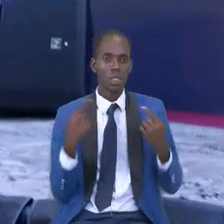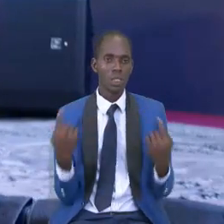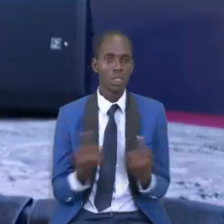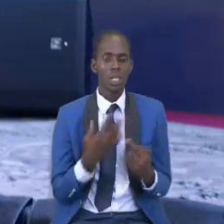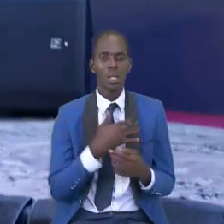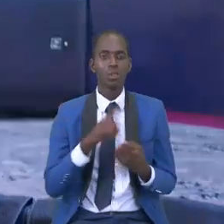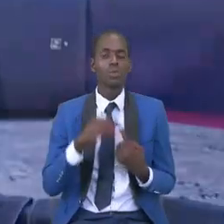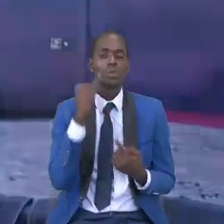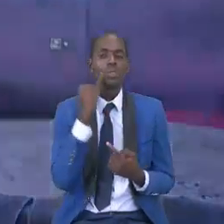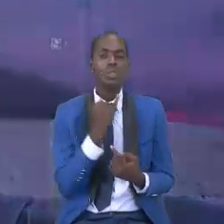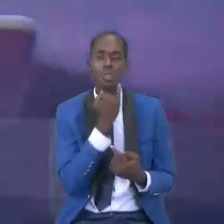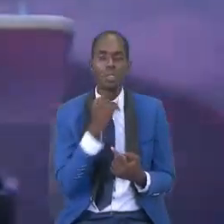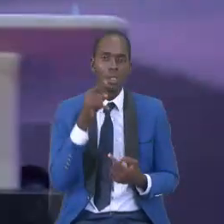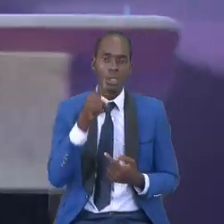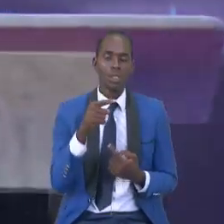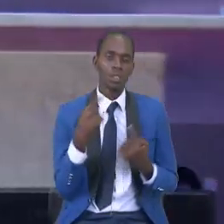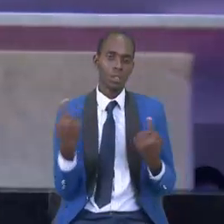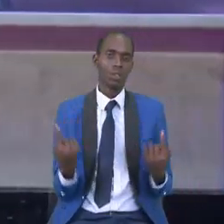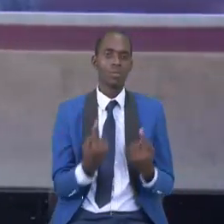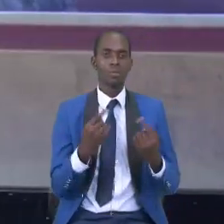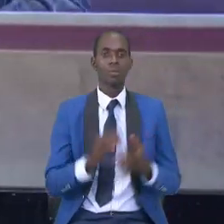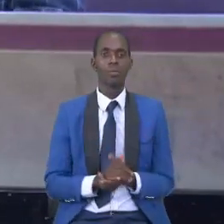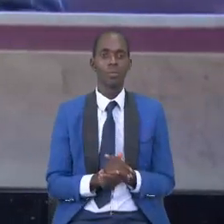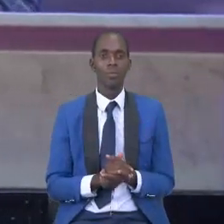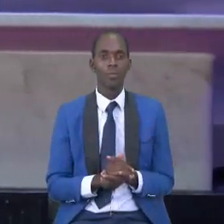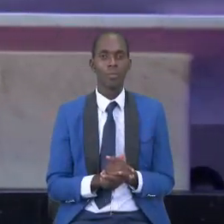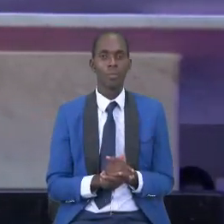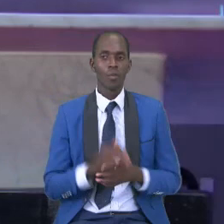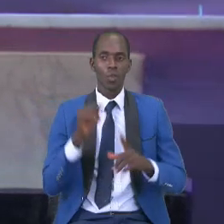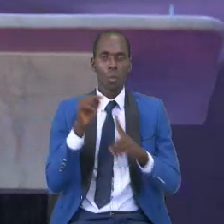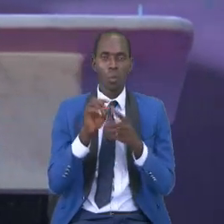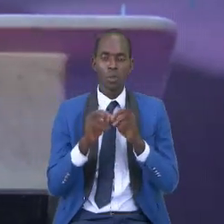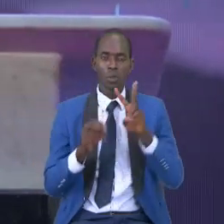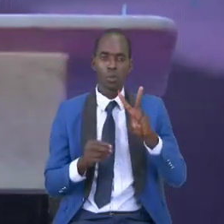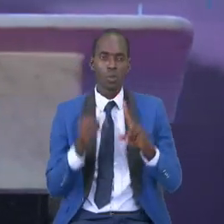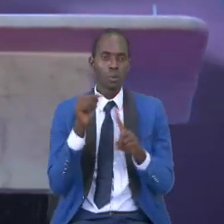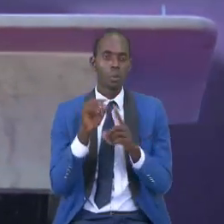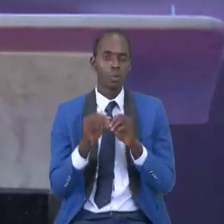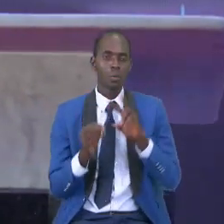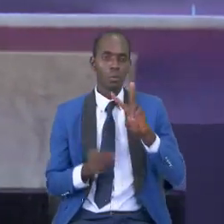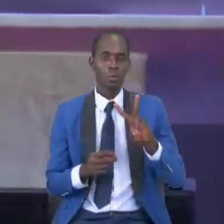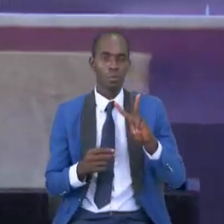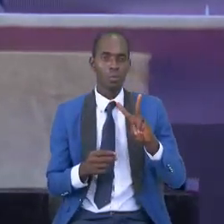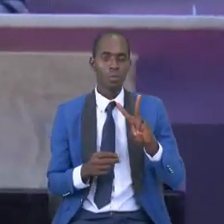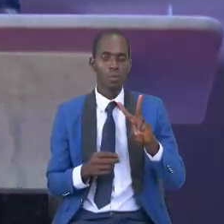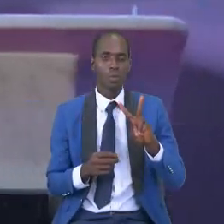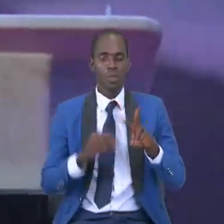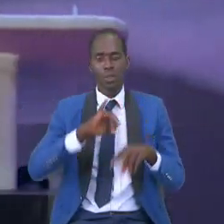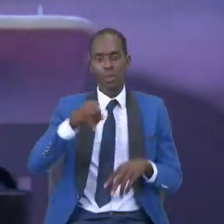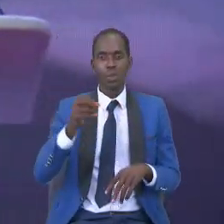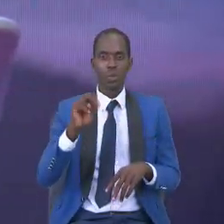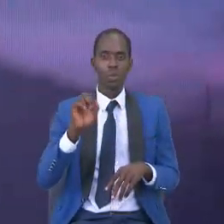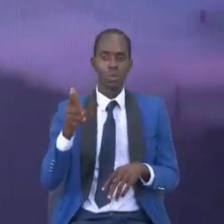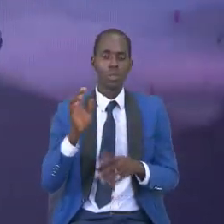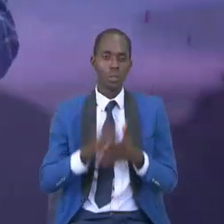to Israel his sin. We're coming to point number two here. We're coming to Jonah chapter